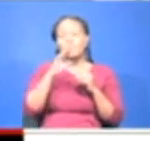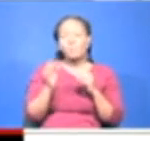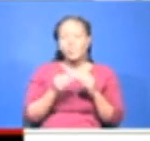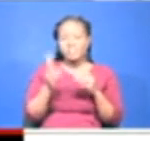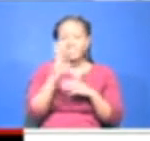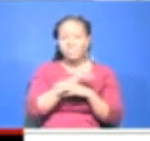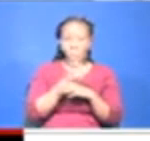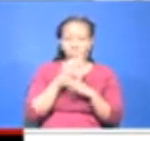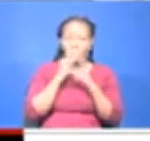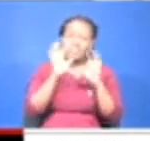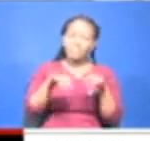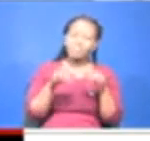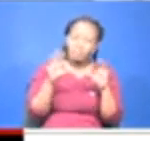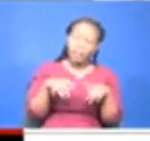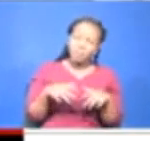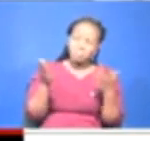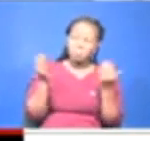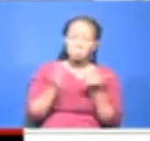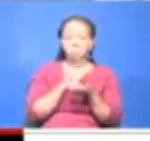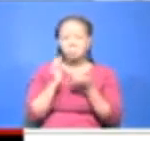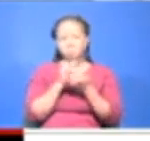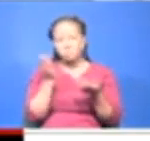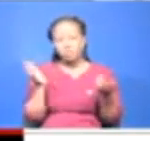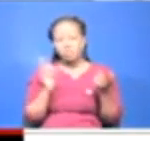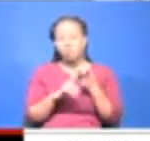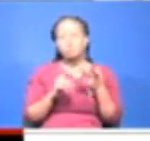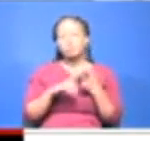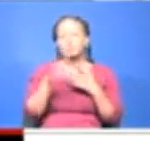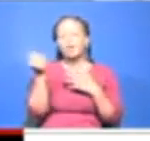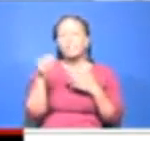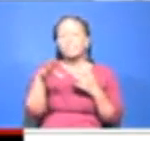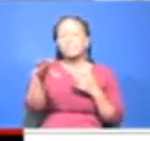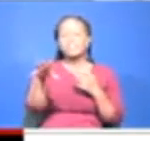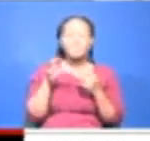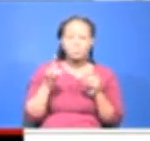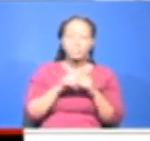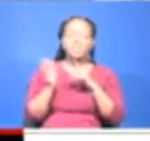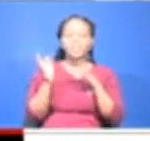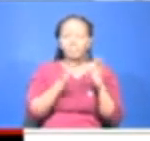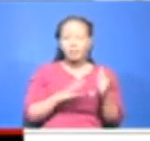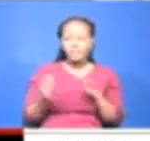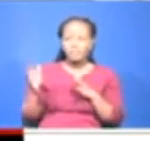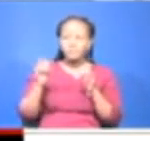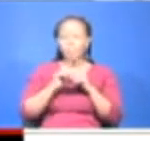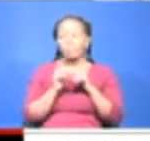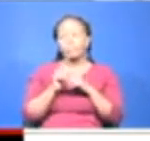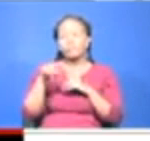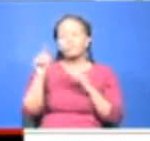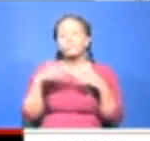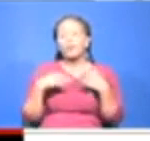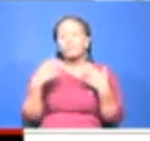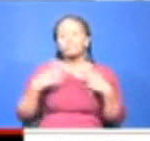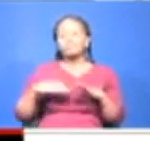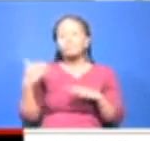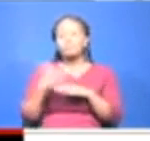Then about 20% will go into transport and logistics. And then you have middlemen along the process who take between 10